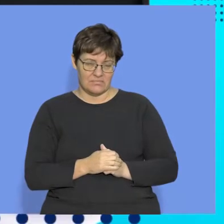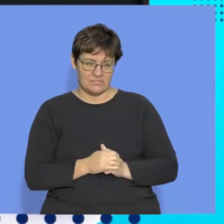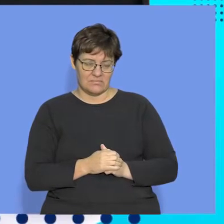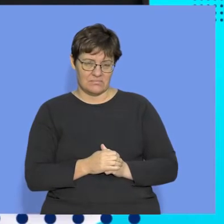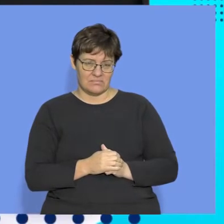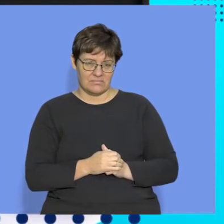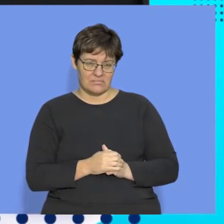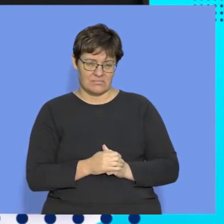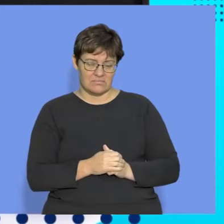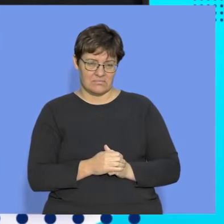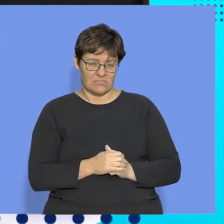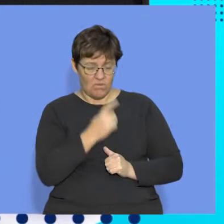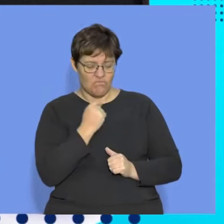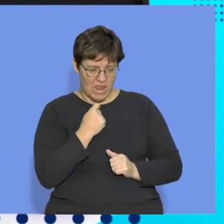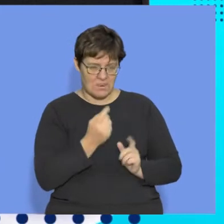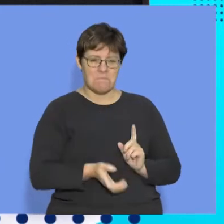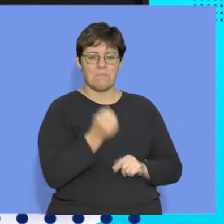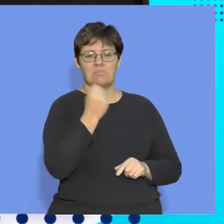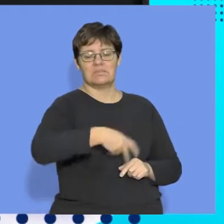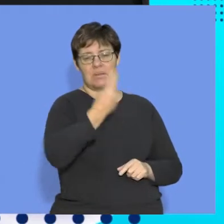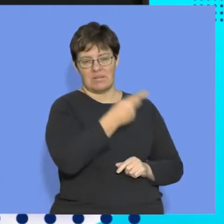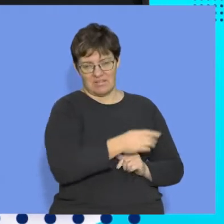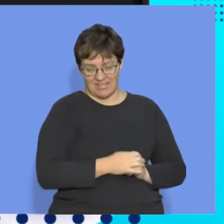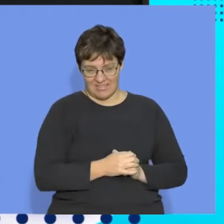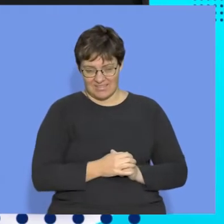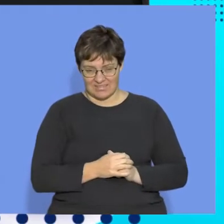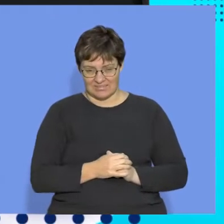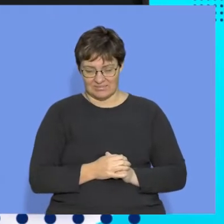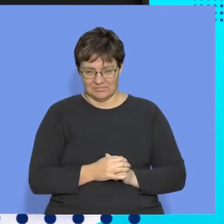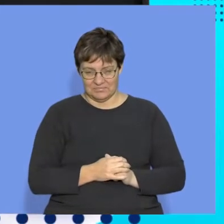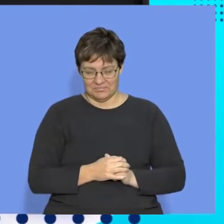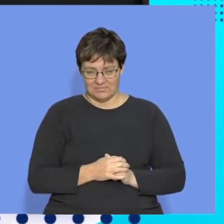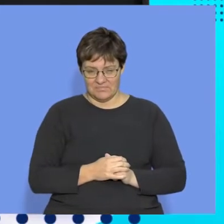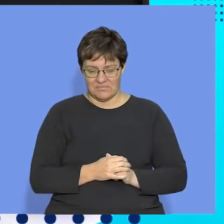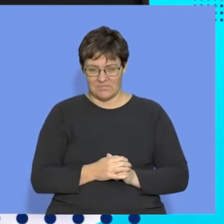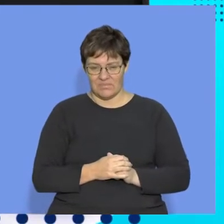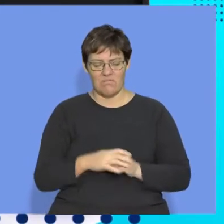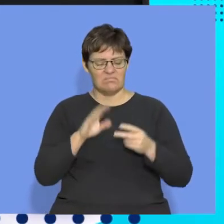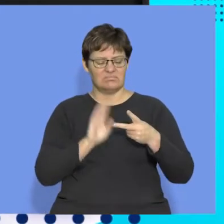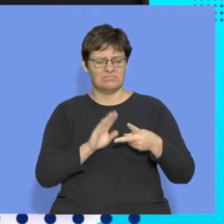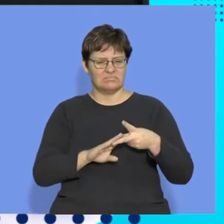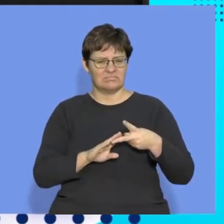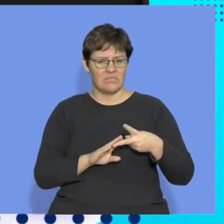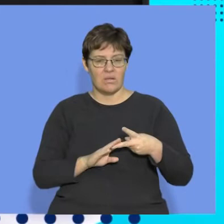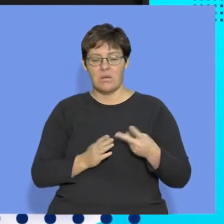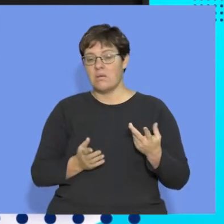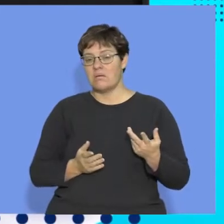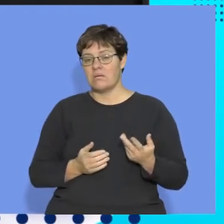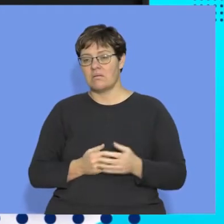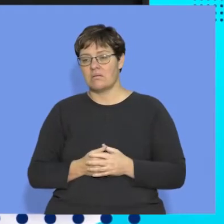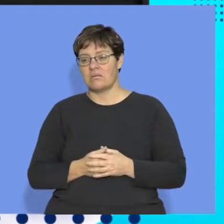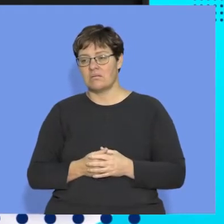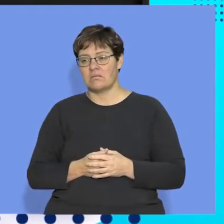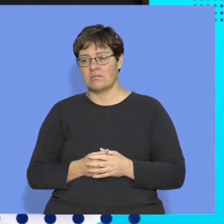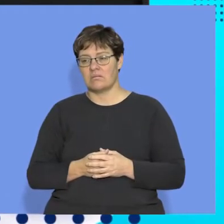What is the chance of getting red twice? The same question. Okay. Now let's look at what is the chance of